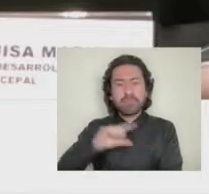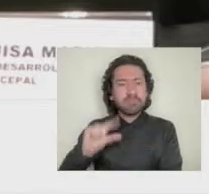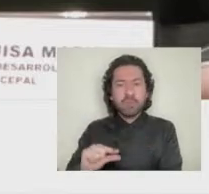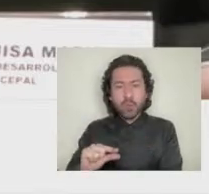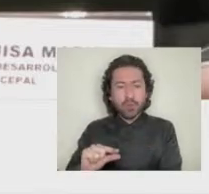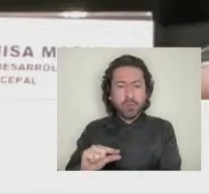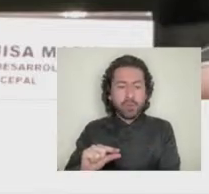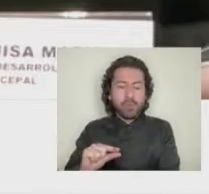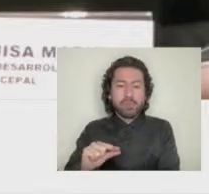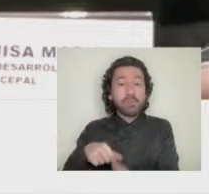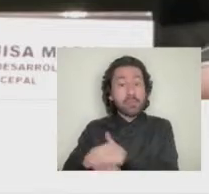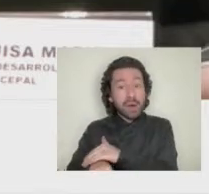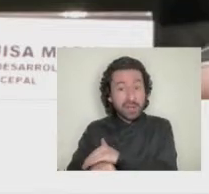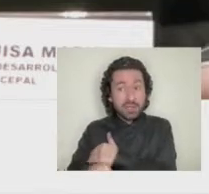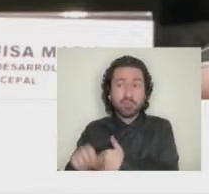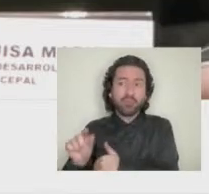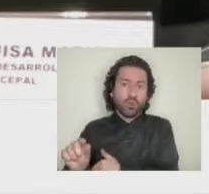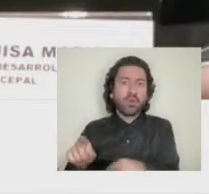informal